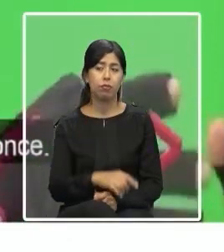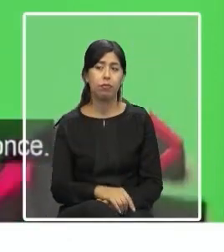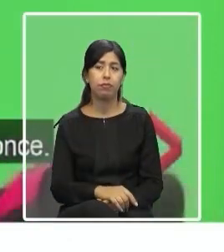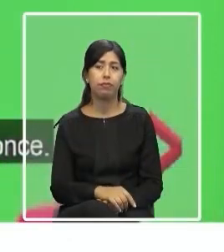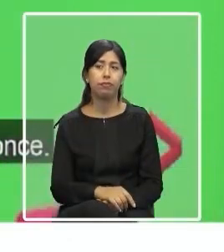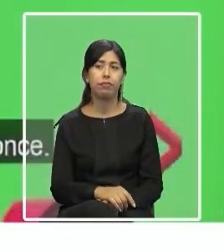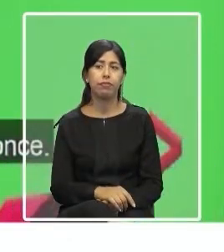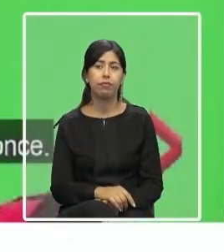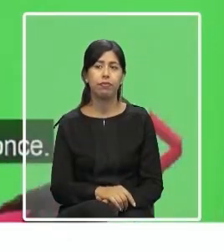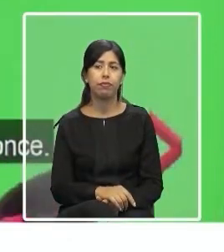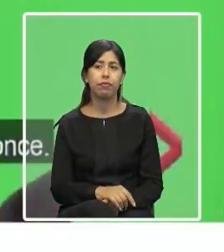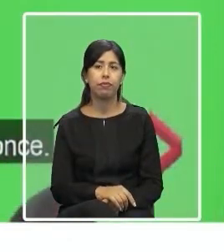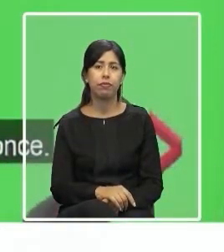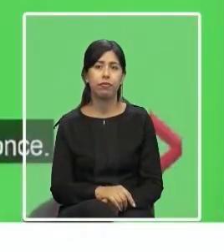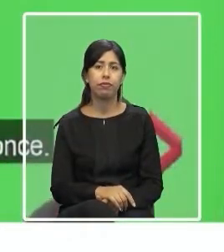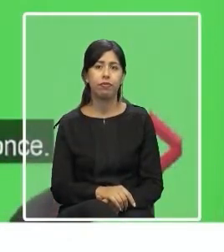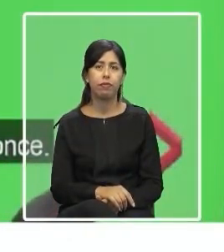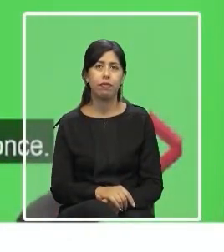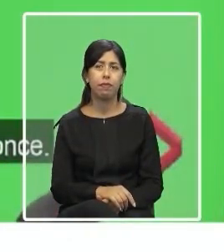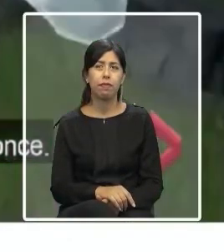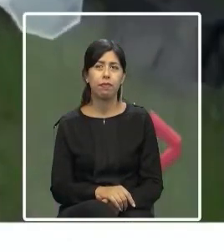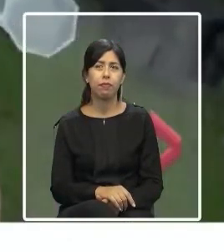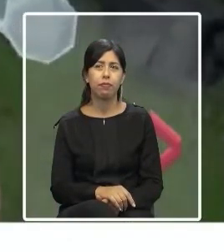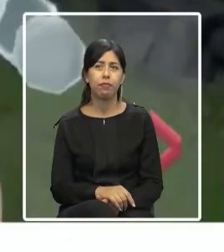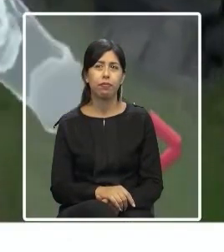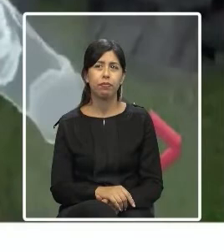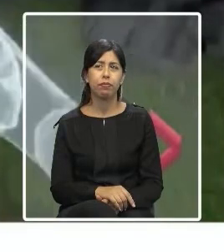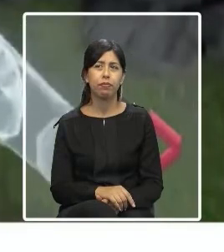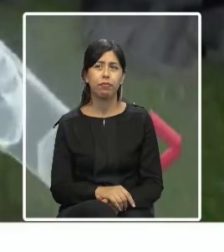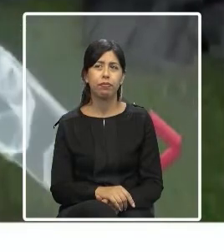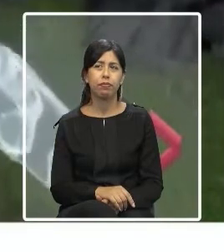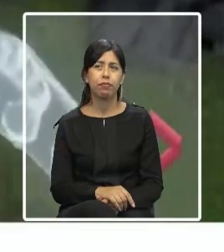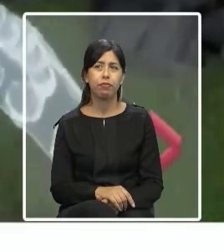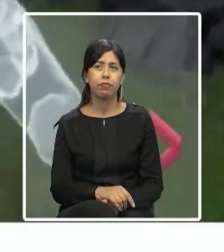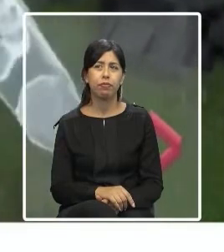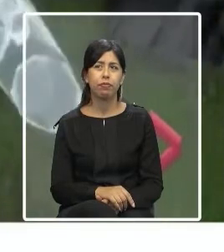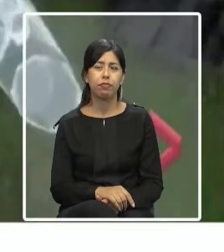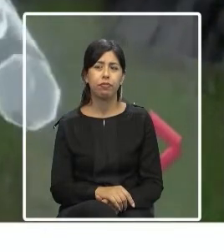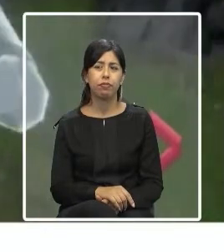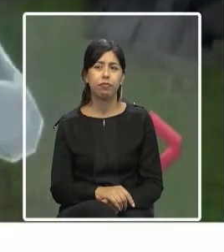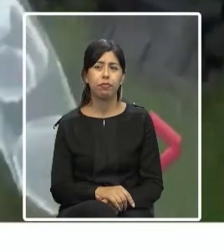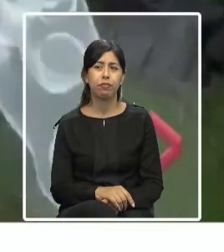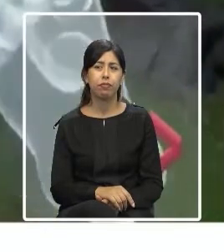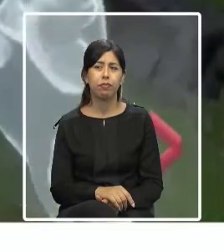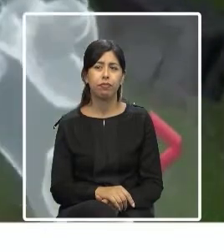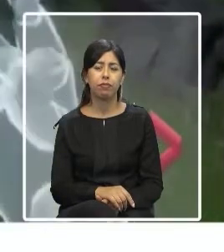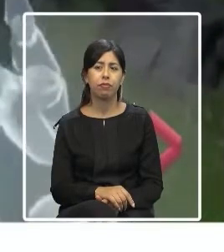something about conversational agents. With the recent developments in chatbot technology,